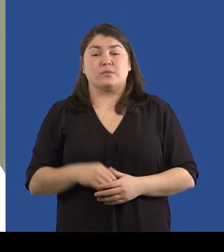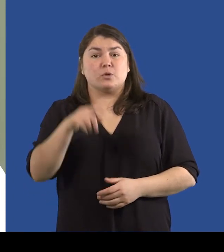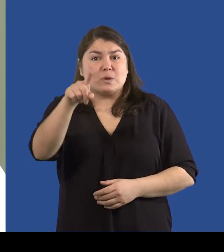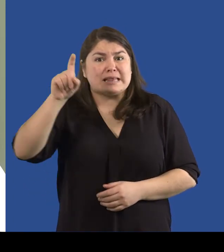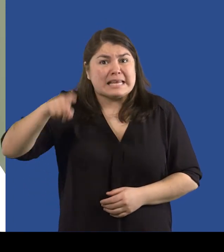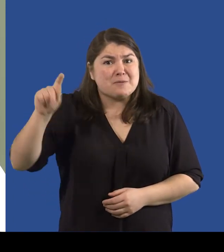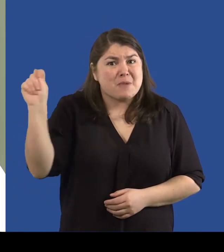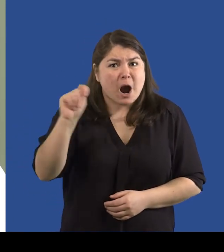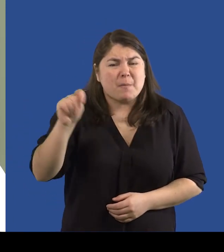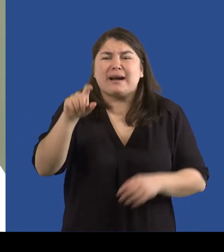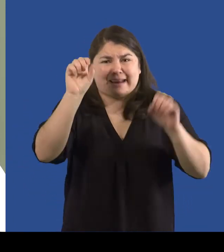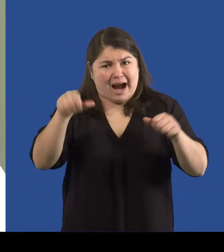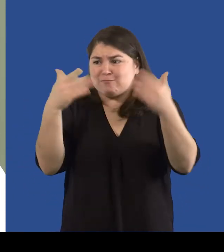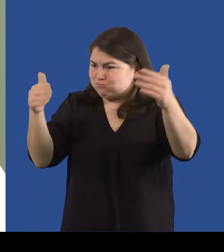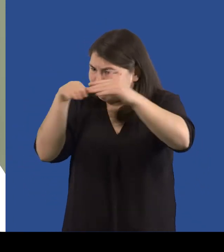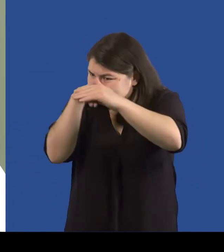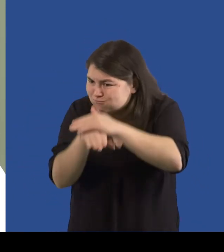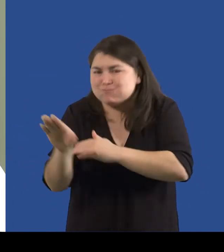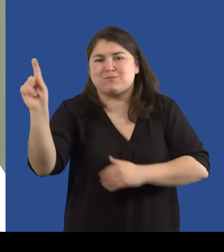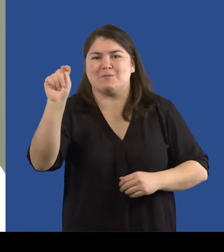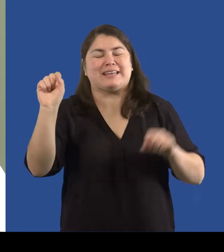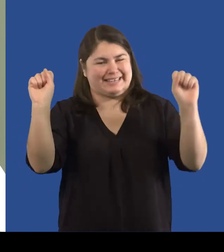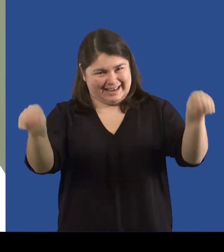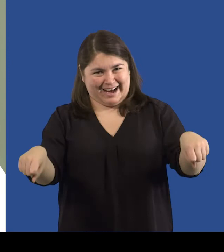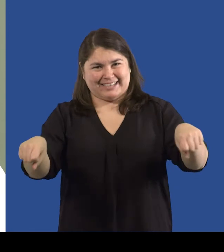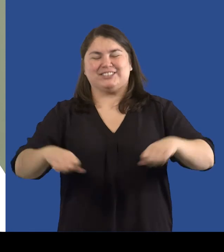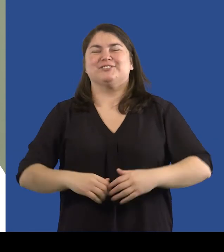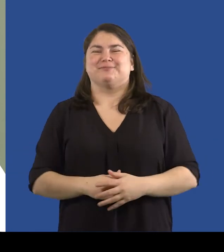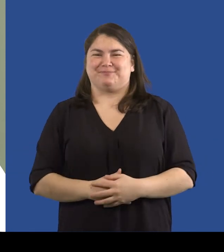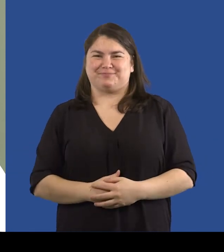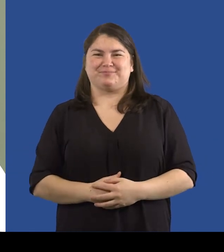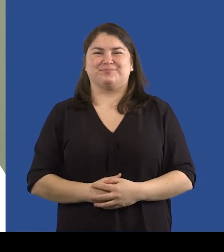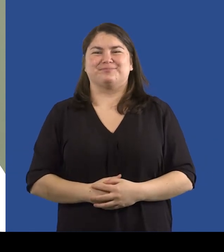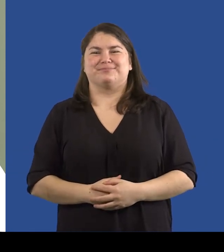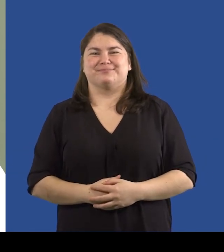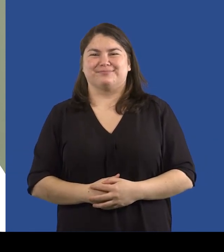I can use the washroom if I need it during my visit.